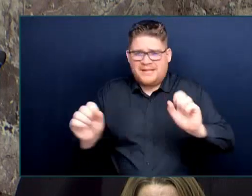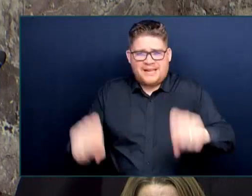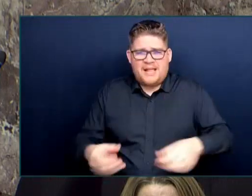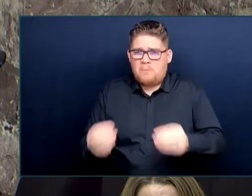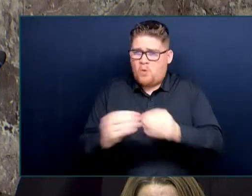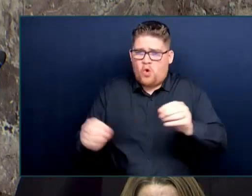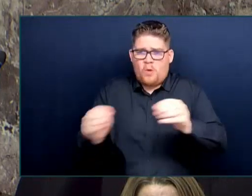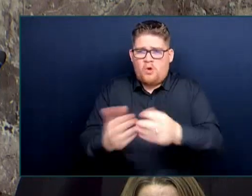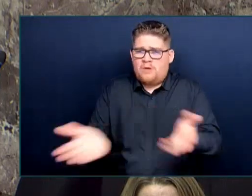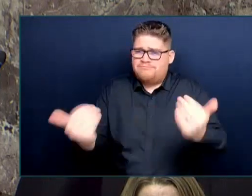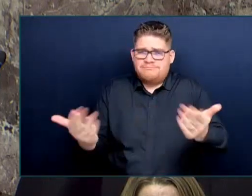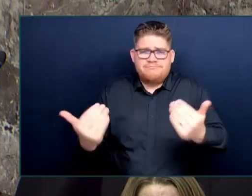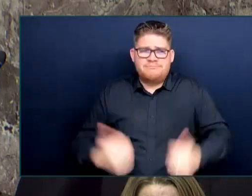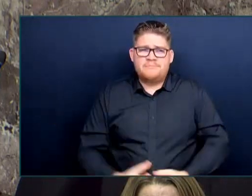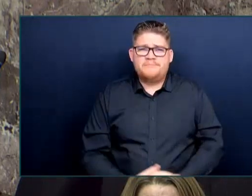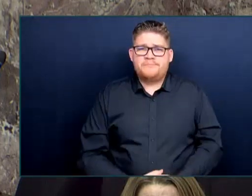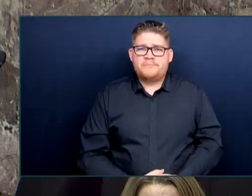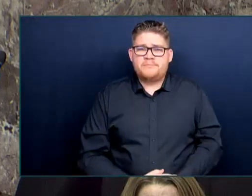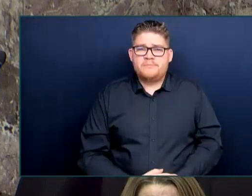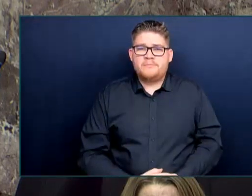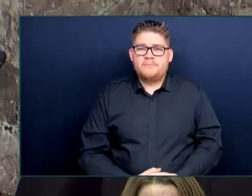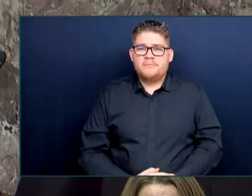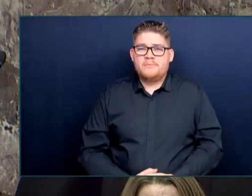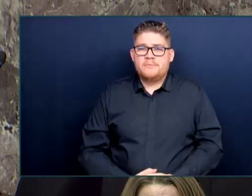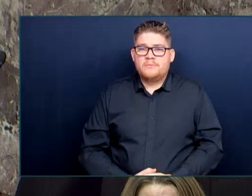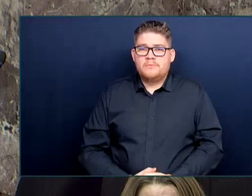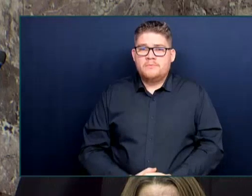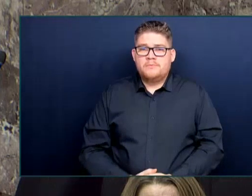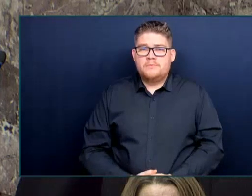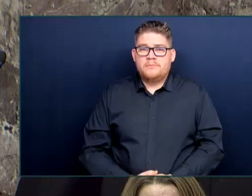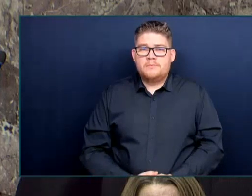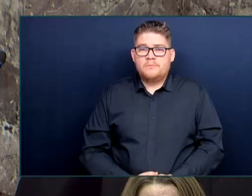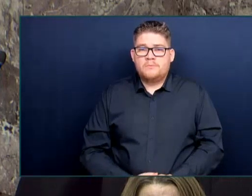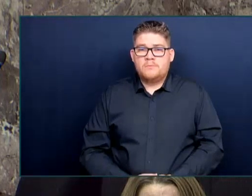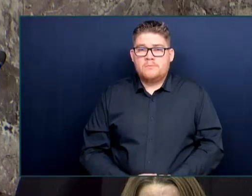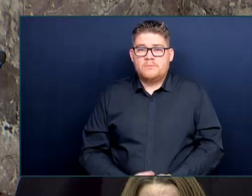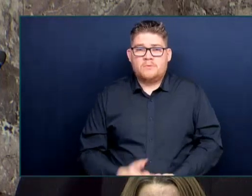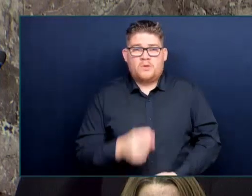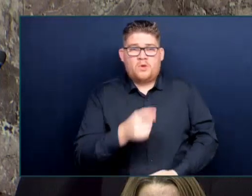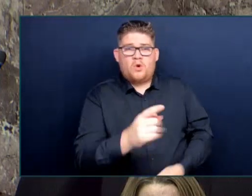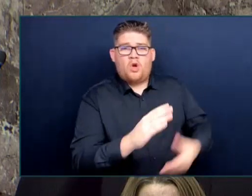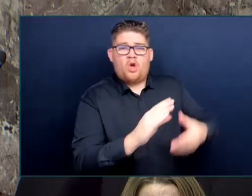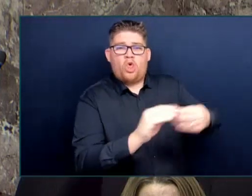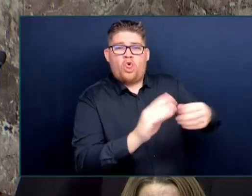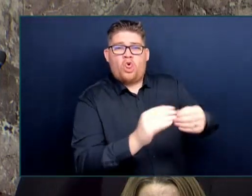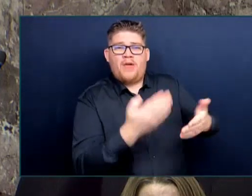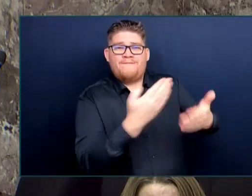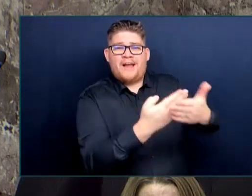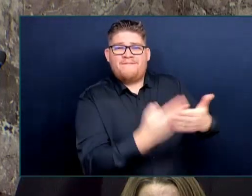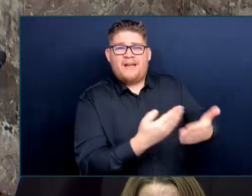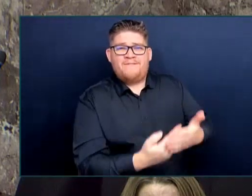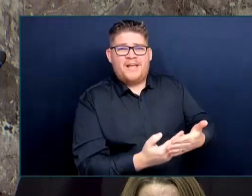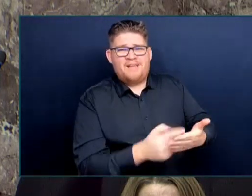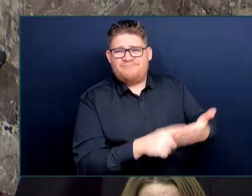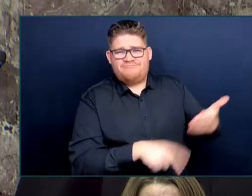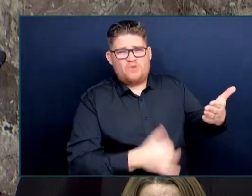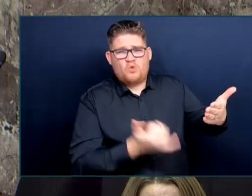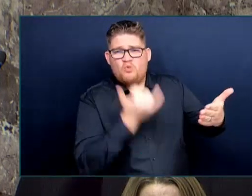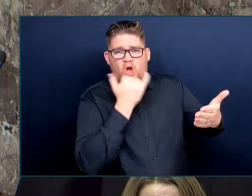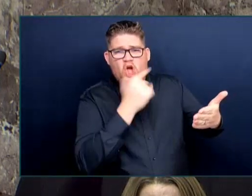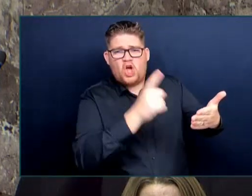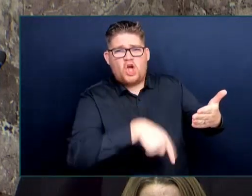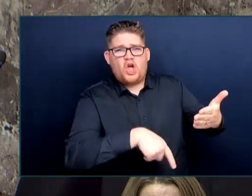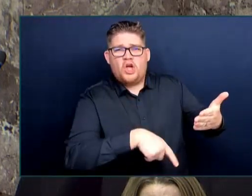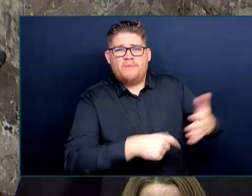Speaker, well, the member is just wrong. He's just wrong as to the facts. And to make such serious allegations when